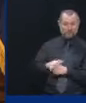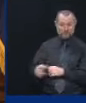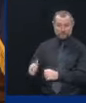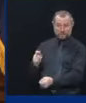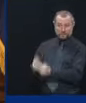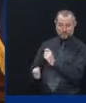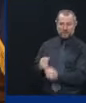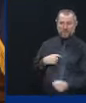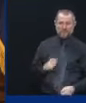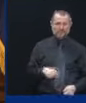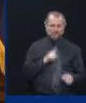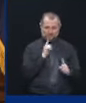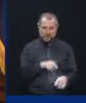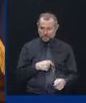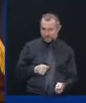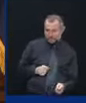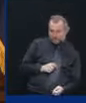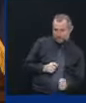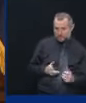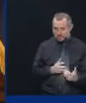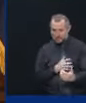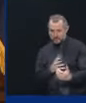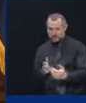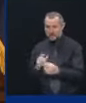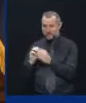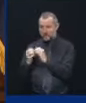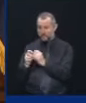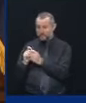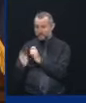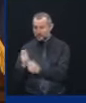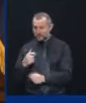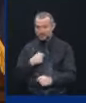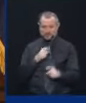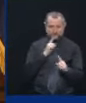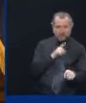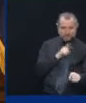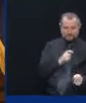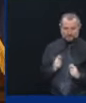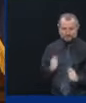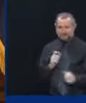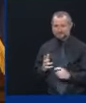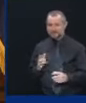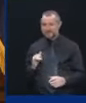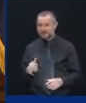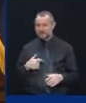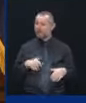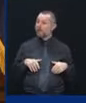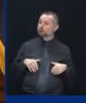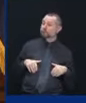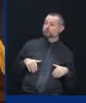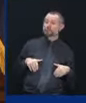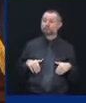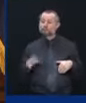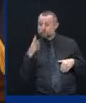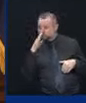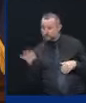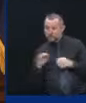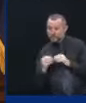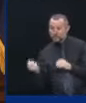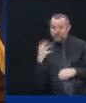the virus changes. And by the way, if you don't change with the virus, you lose. You